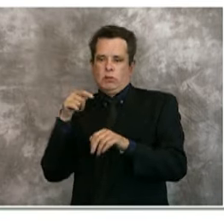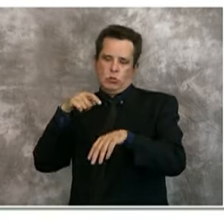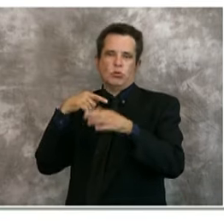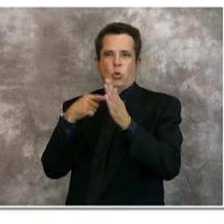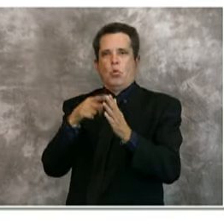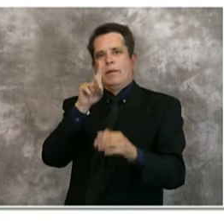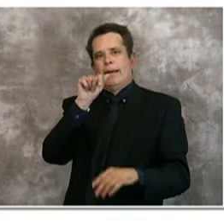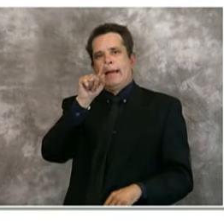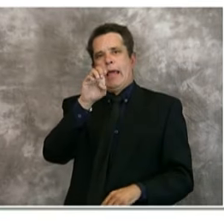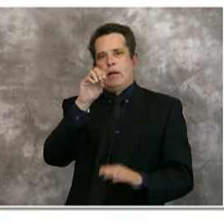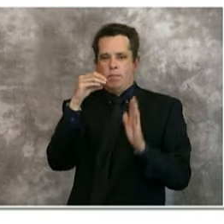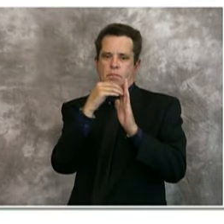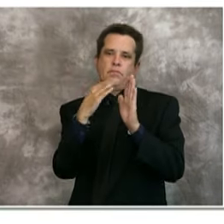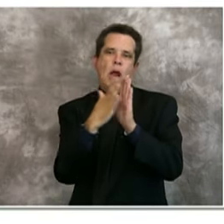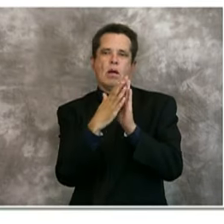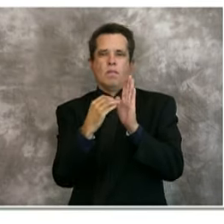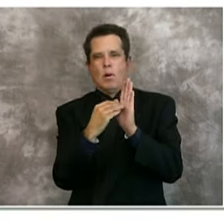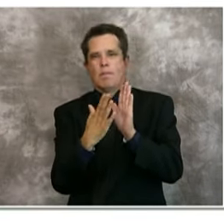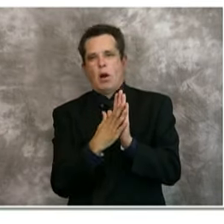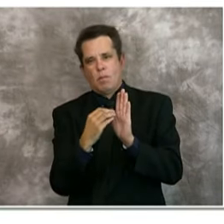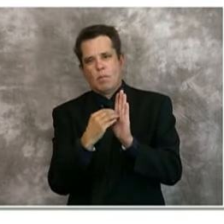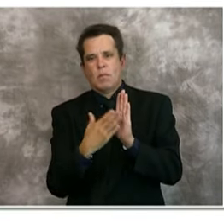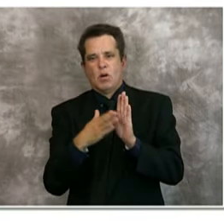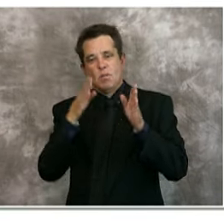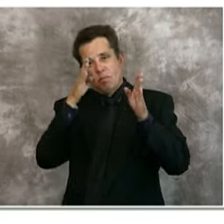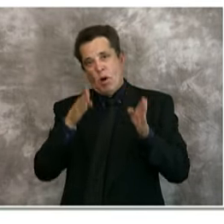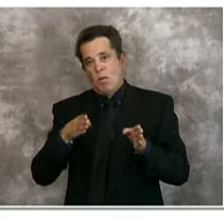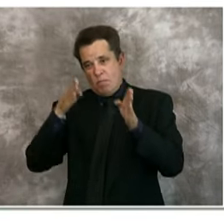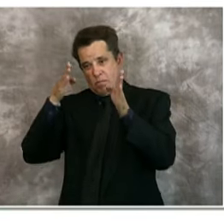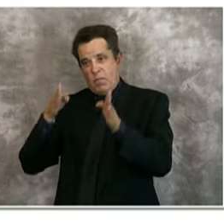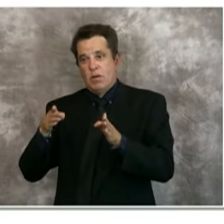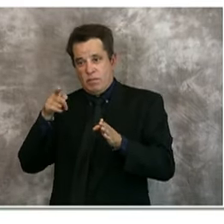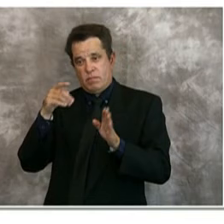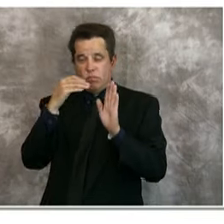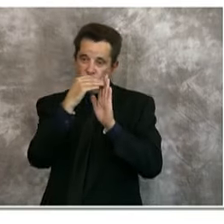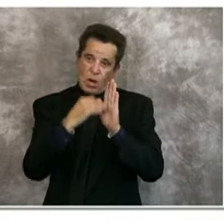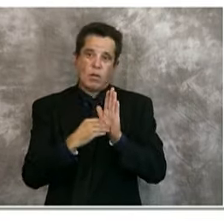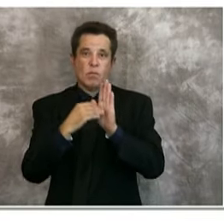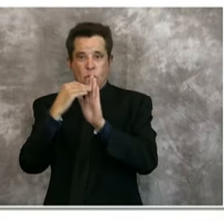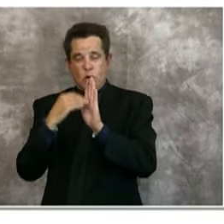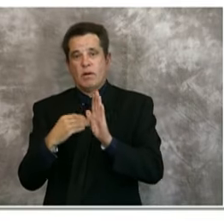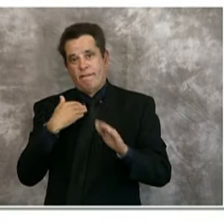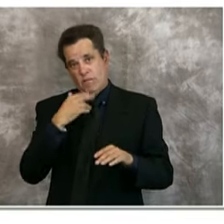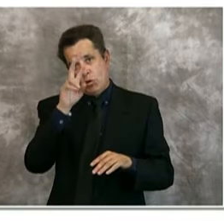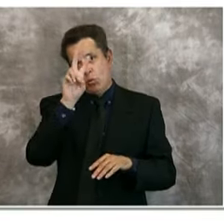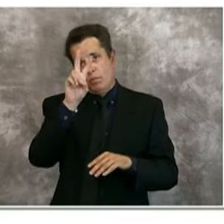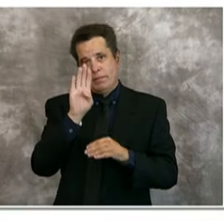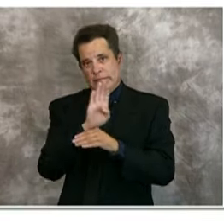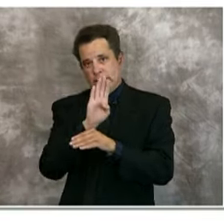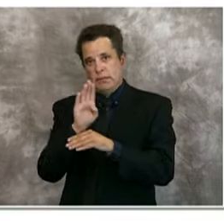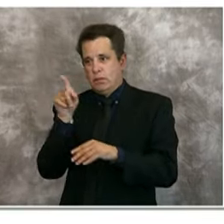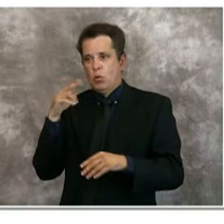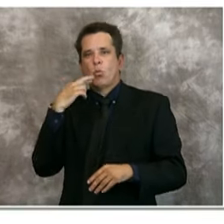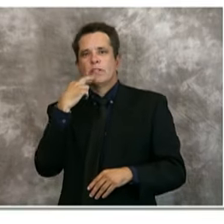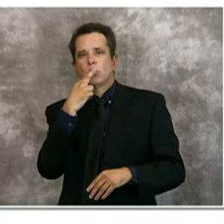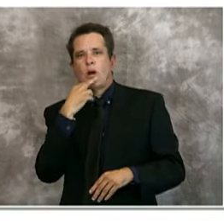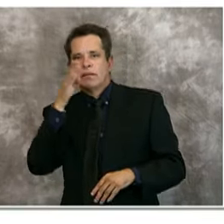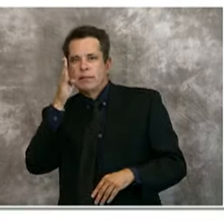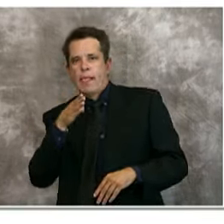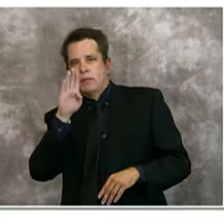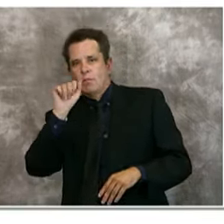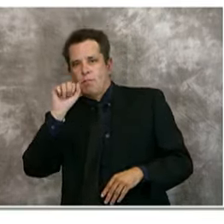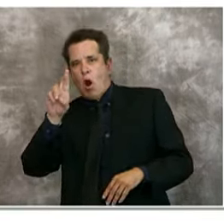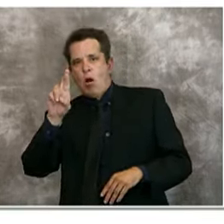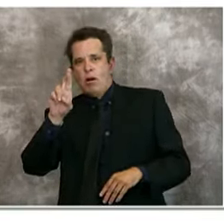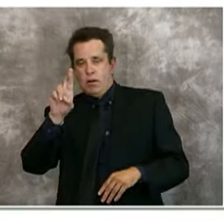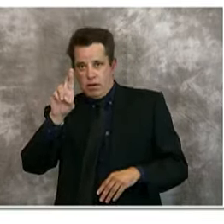And you'll see, as has already been stated, there are 2 in businesses. We have a restaurant/bars,